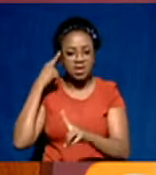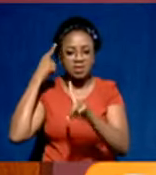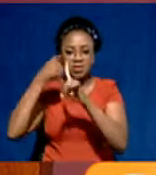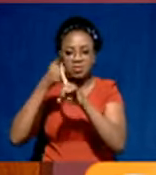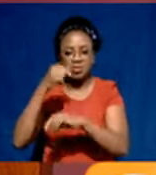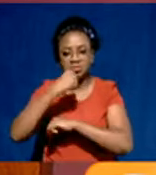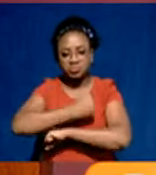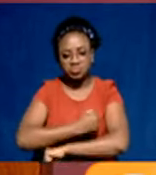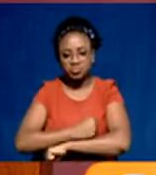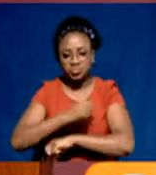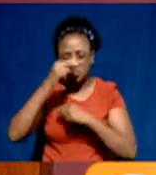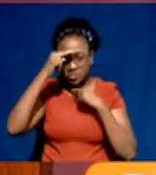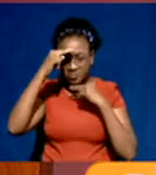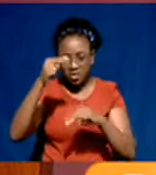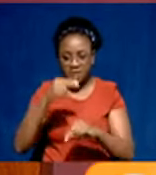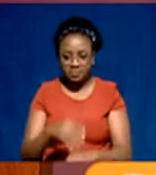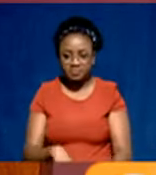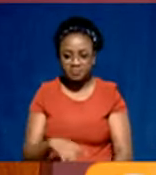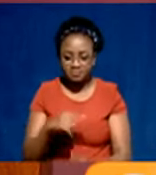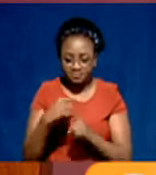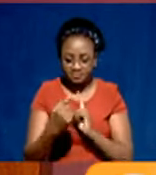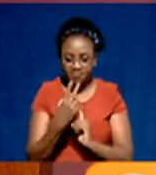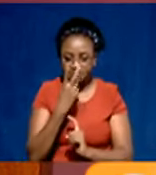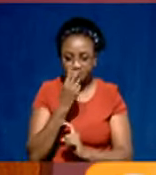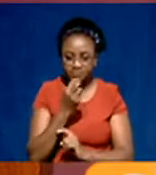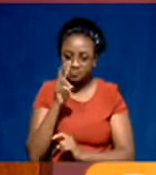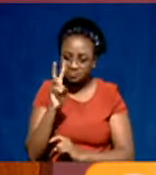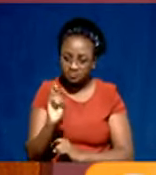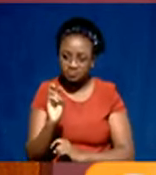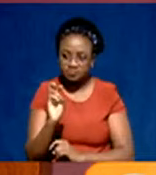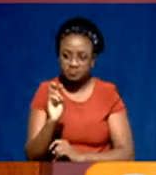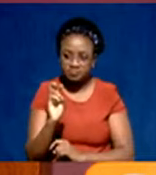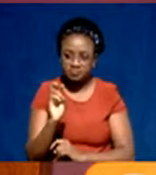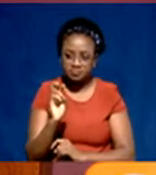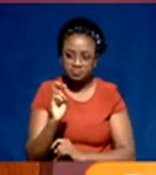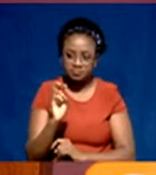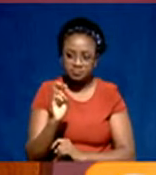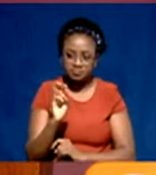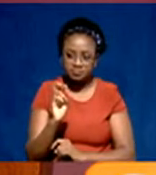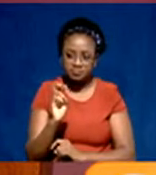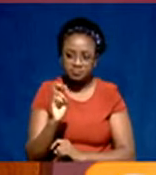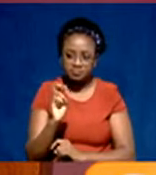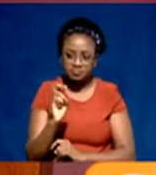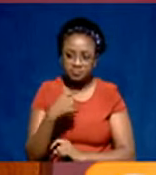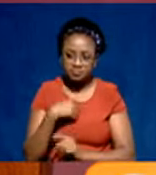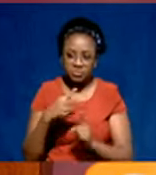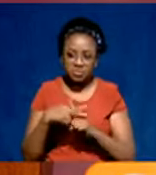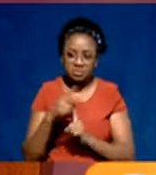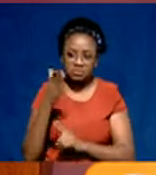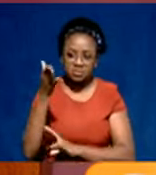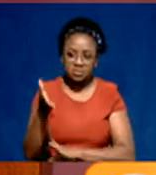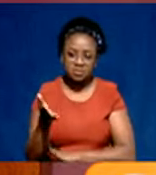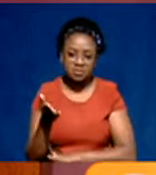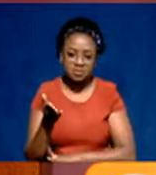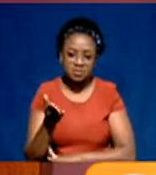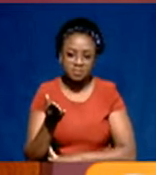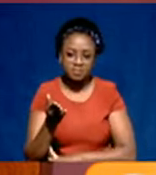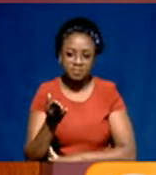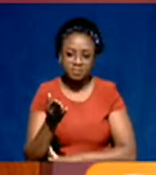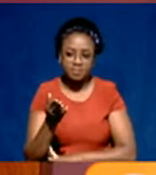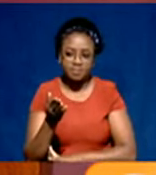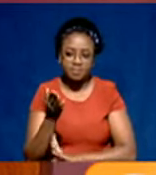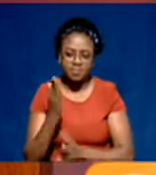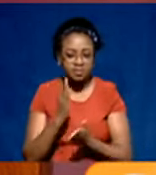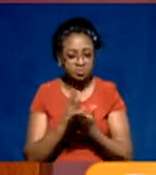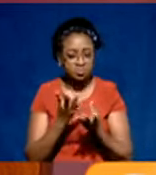so in the year 2020 is when that I was admitted. So things were challenging for